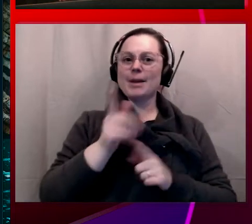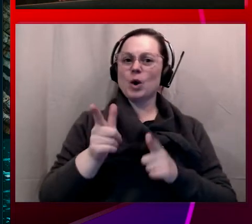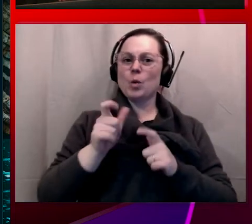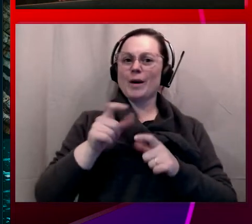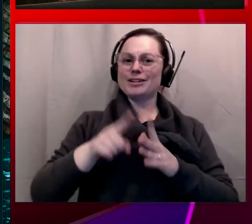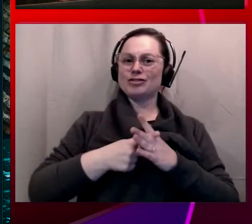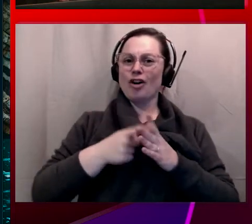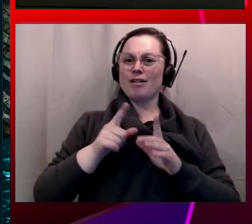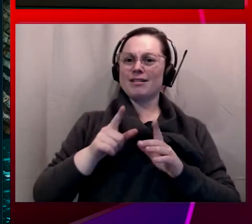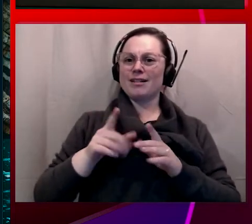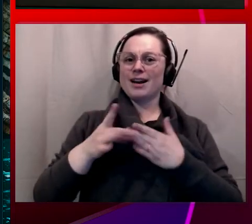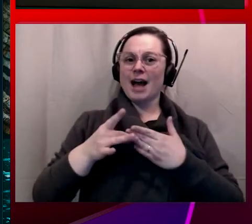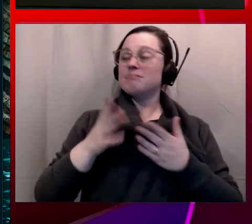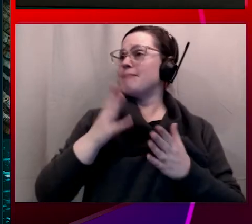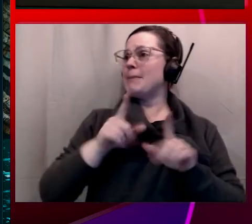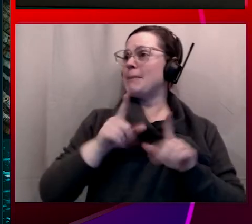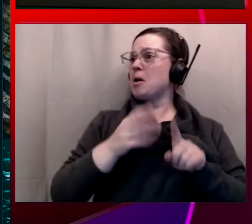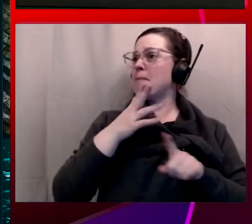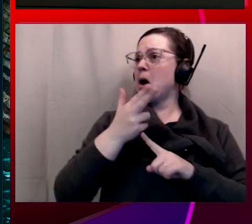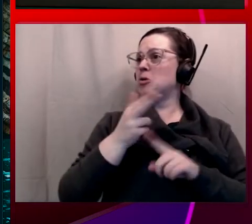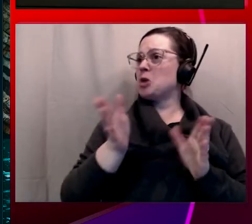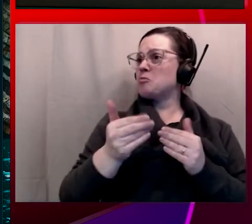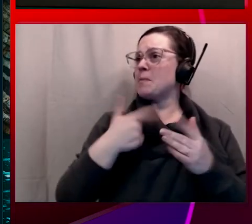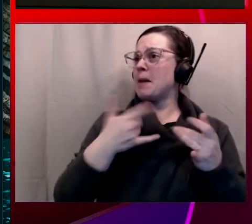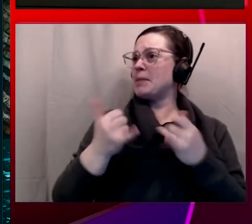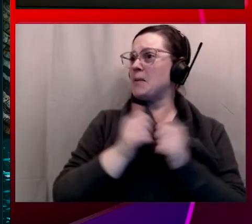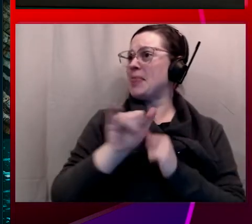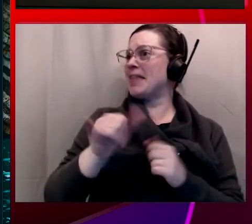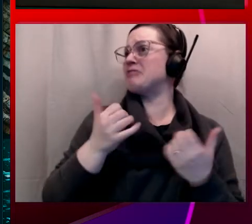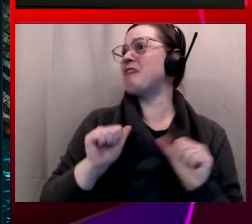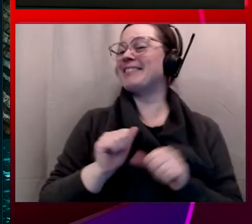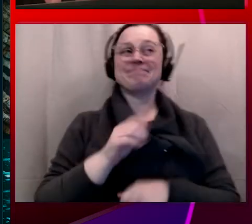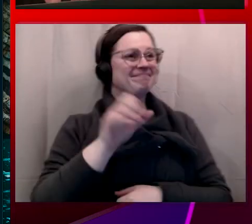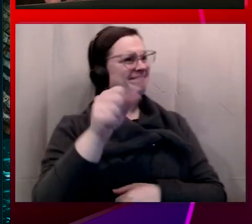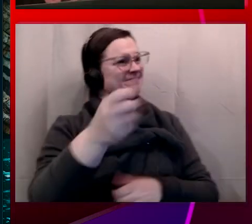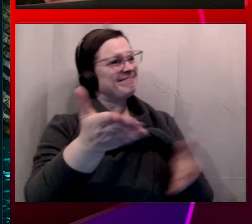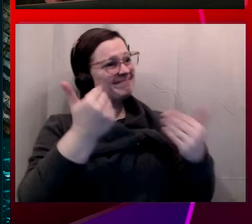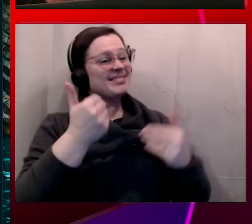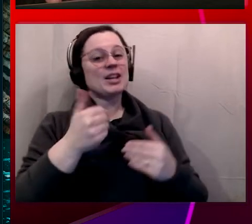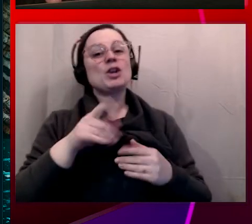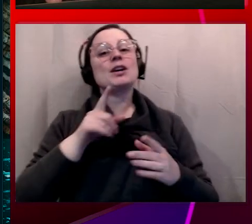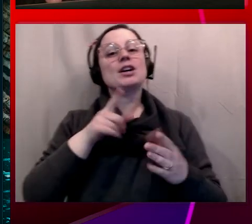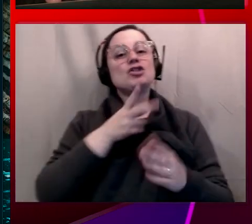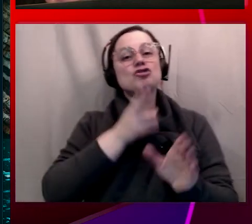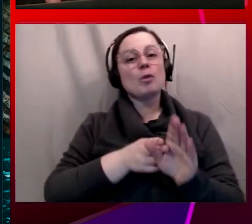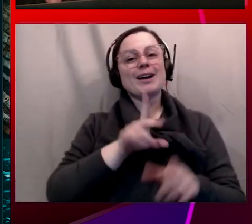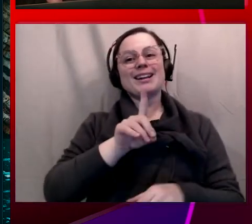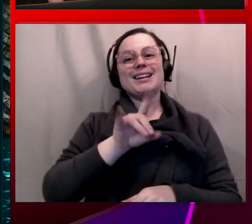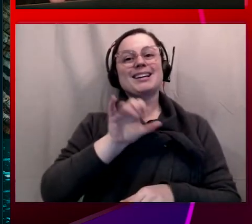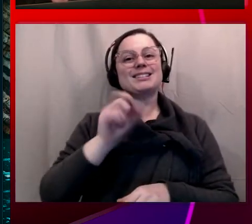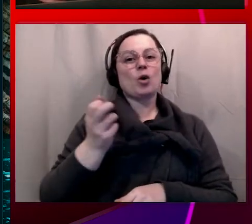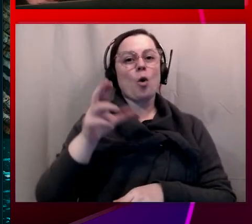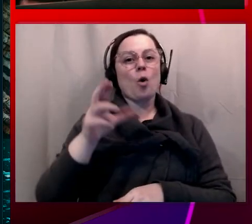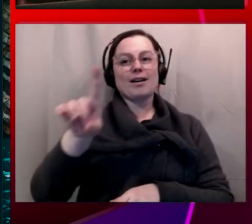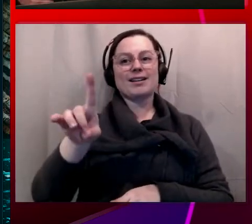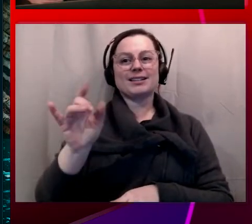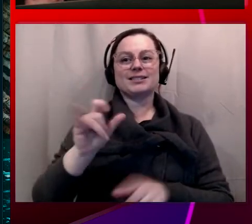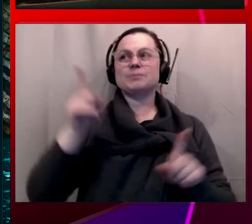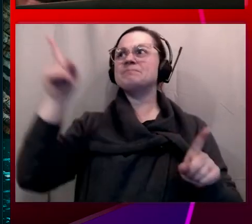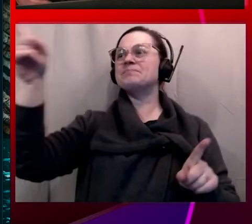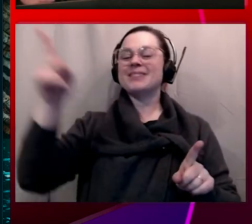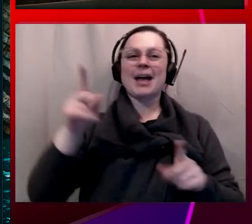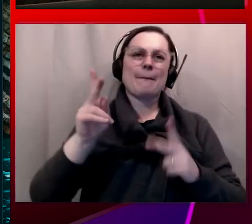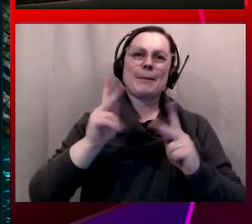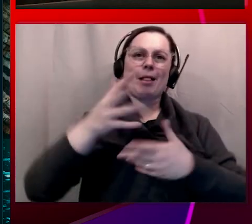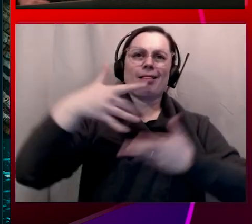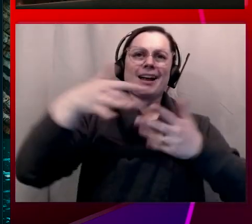hotel room. I might play around with it. Please do it. Please do it. You can join our Discord as well. Our team's hanging out there, so we get people joining,